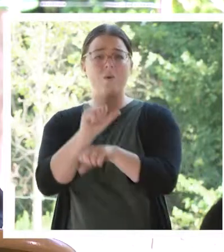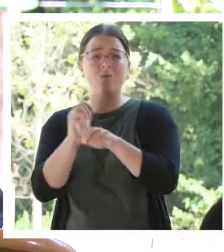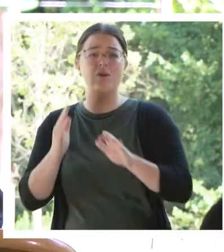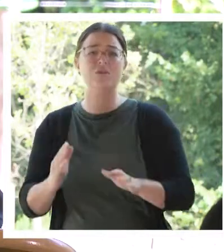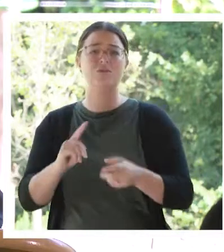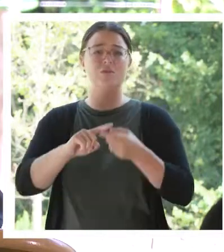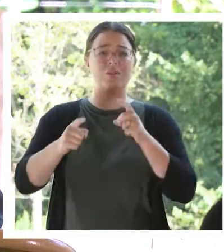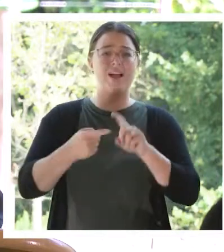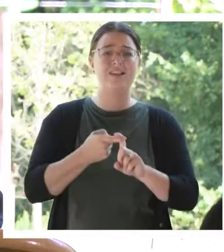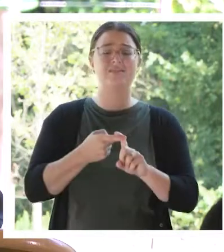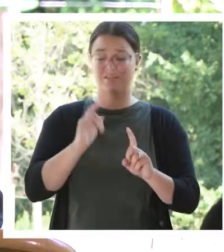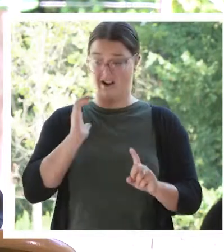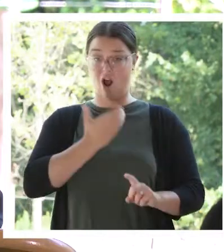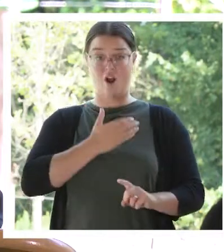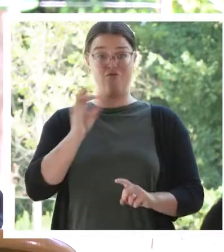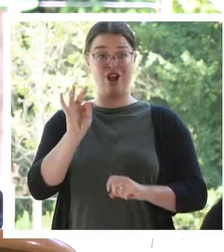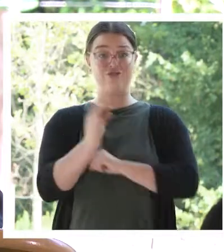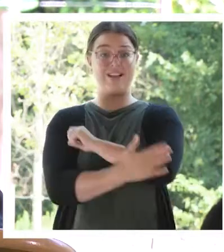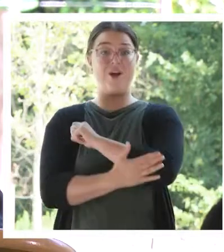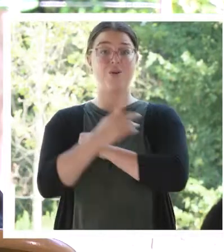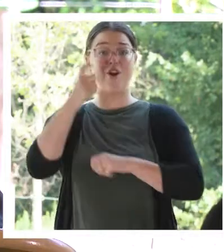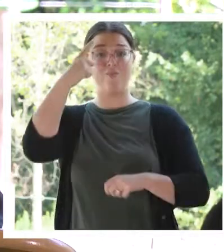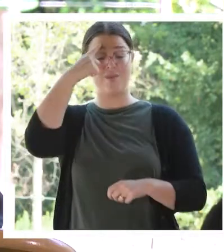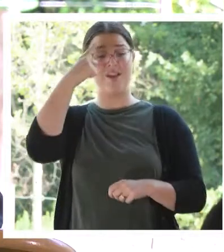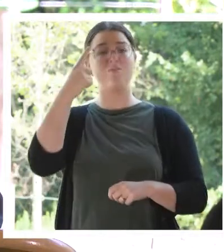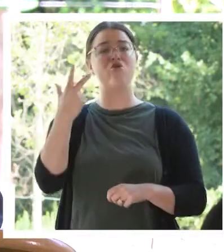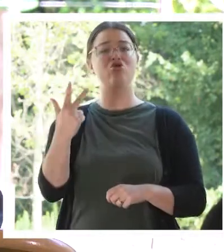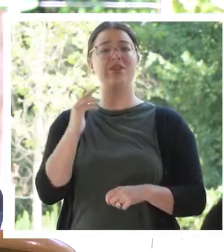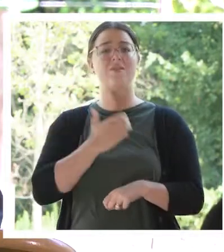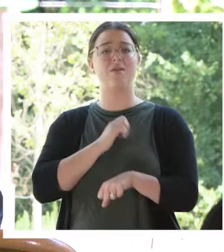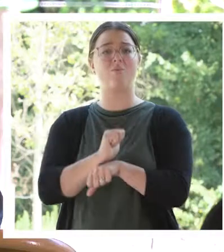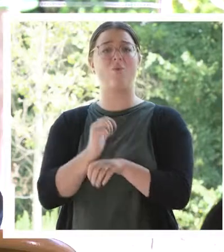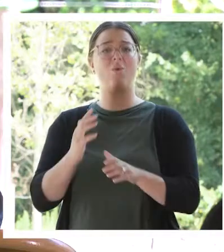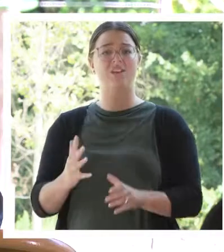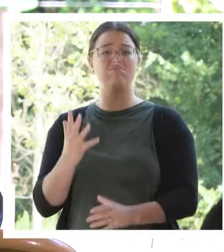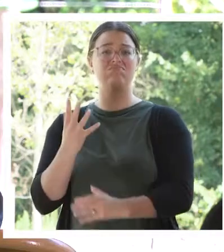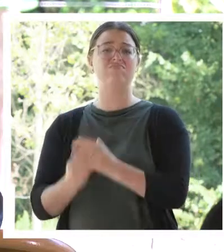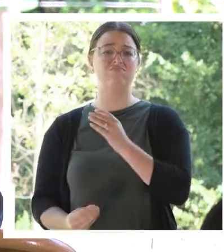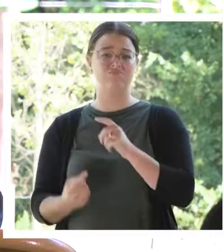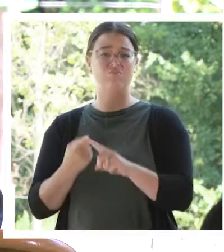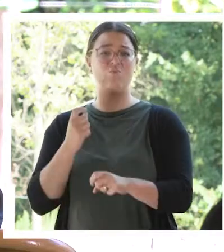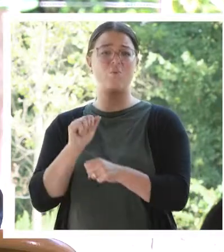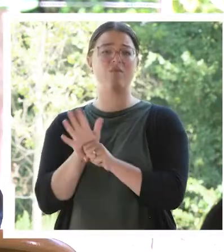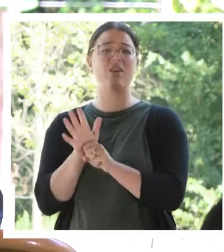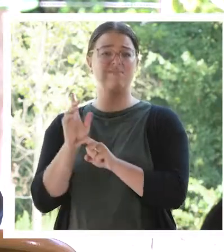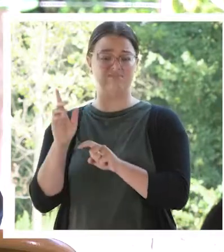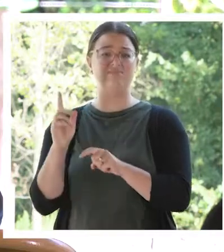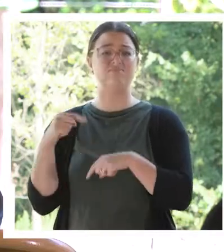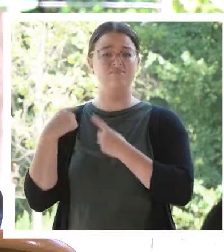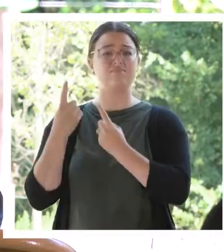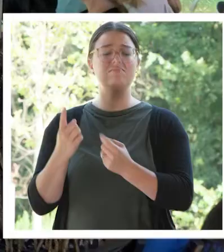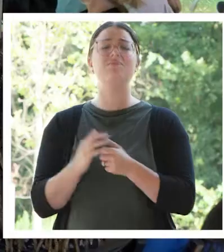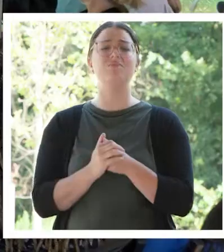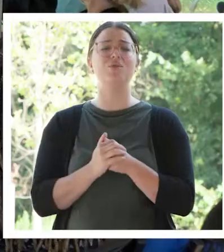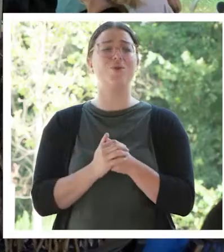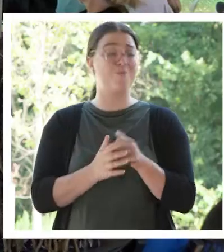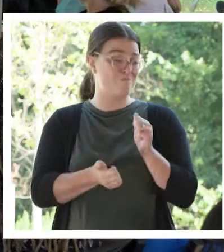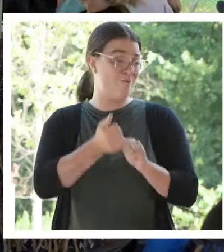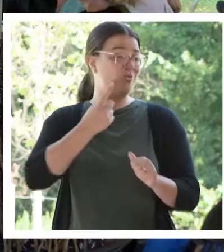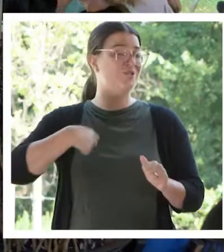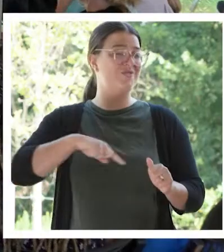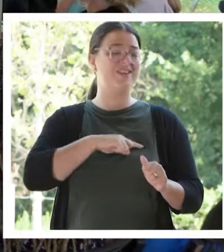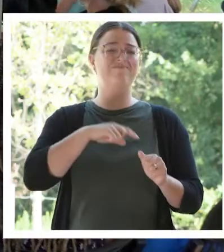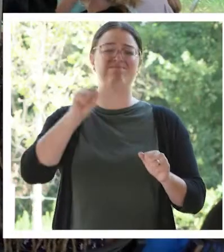County government, we have lost 3 of our employees to COVID over this time frame. So most of us know people who've